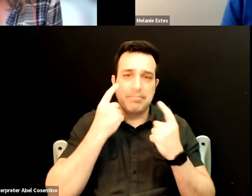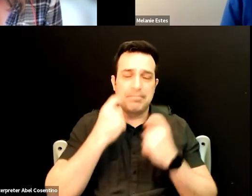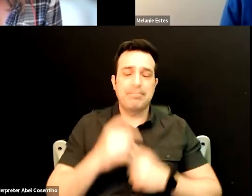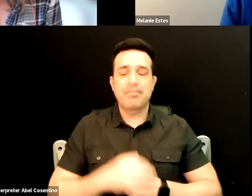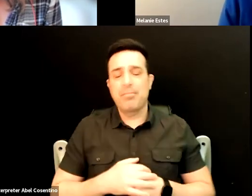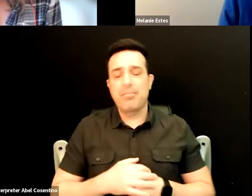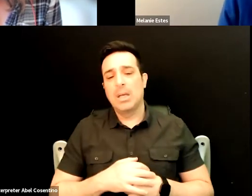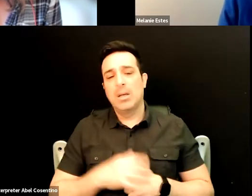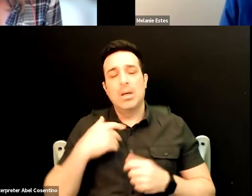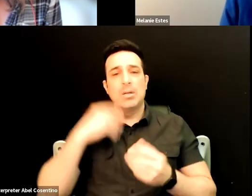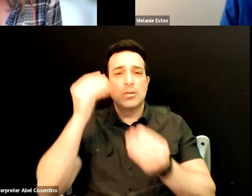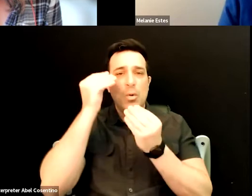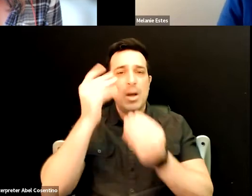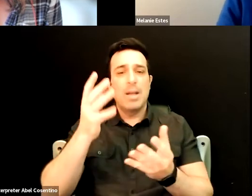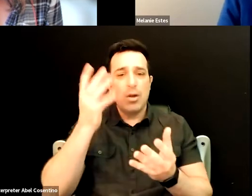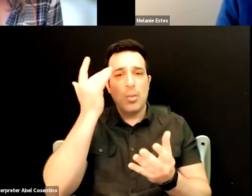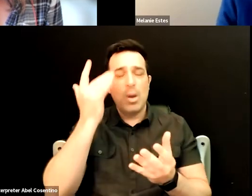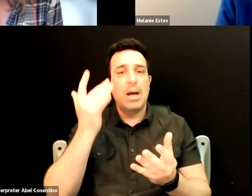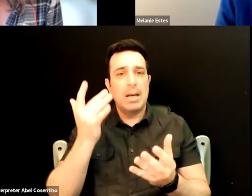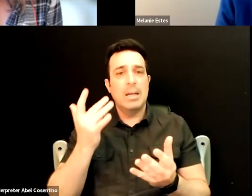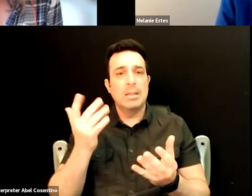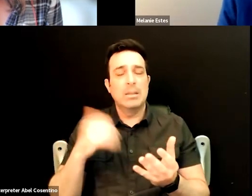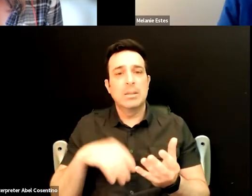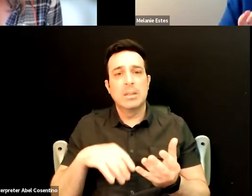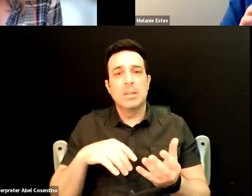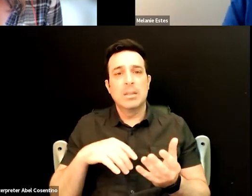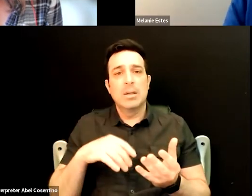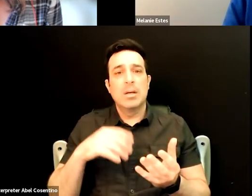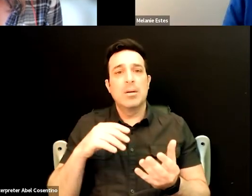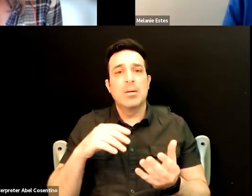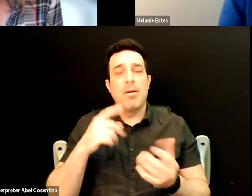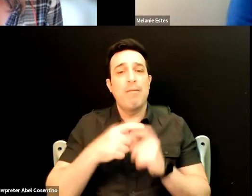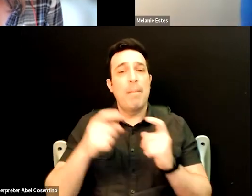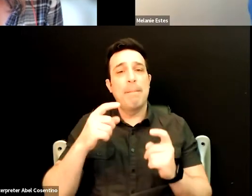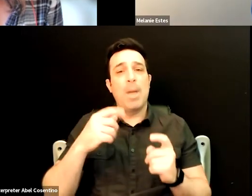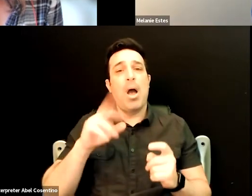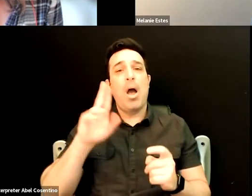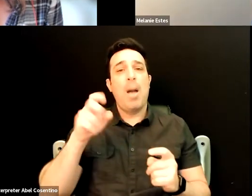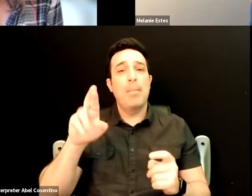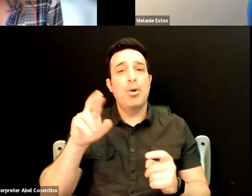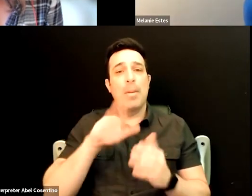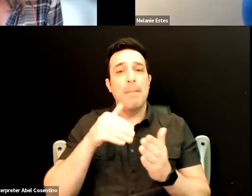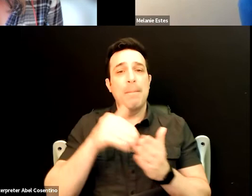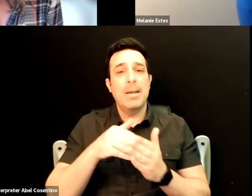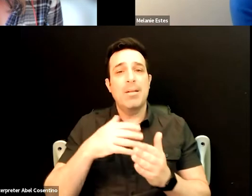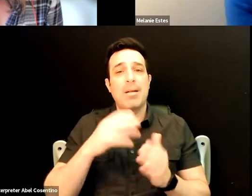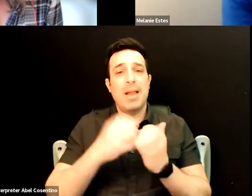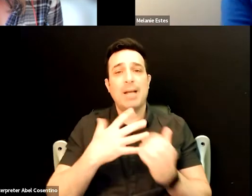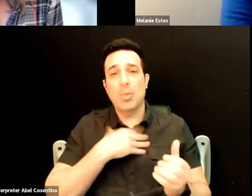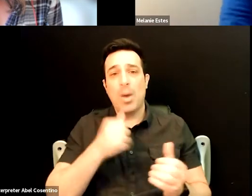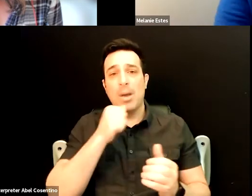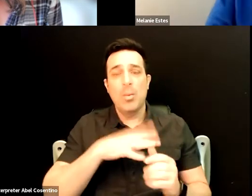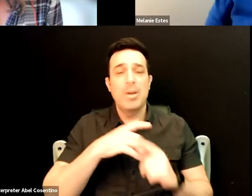tell you all of this as an upper middle class white woman from the suburbs of Seattle. I've spent over a